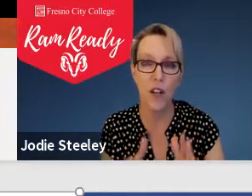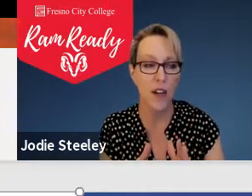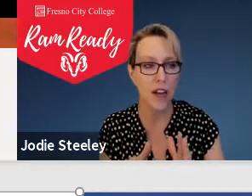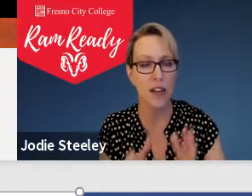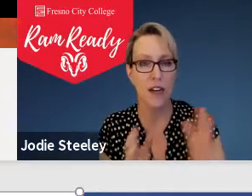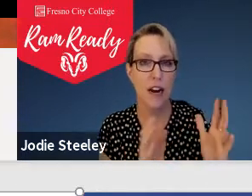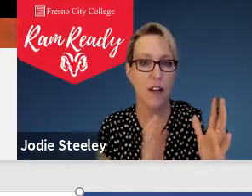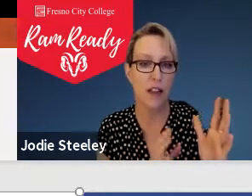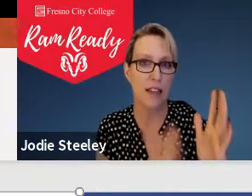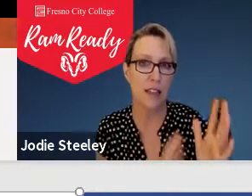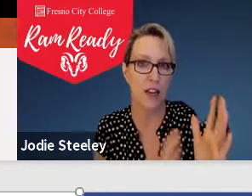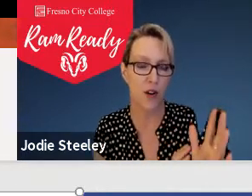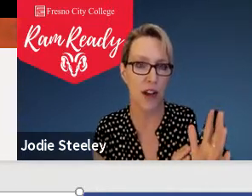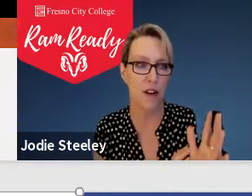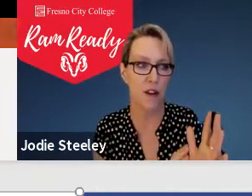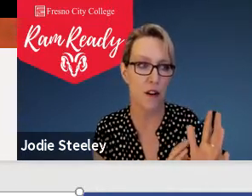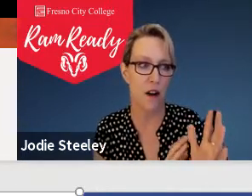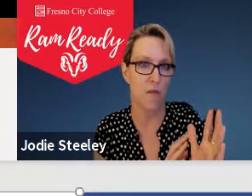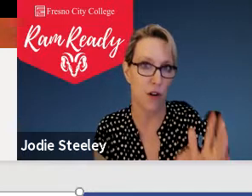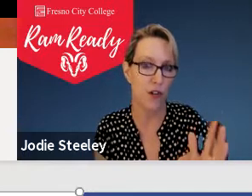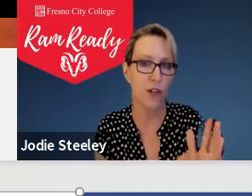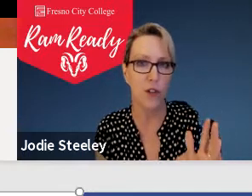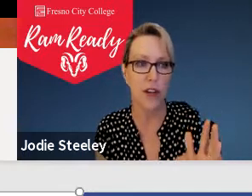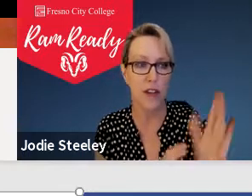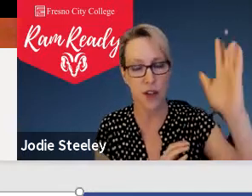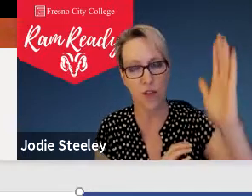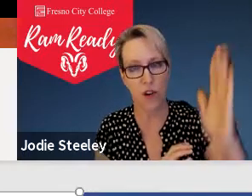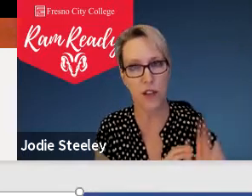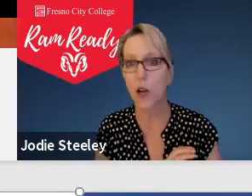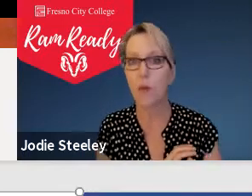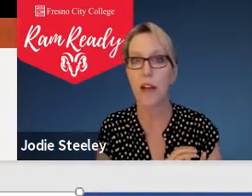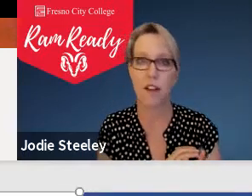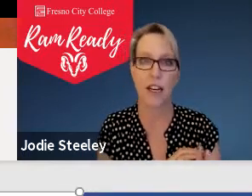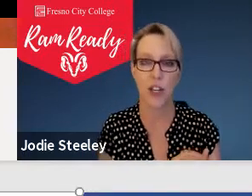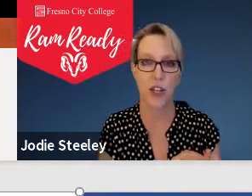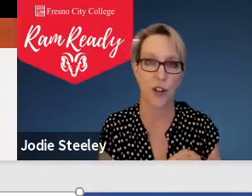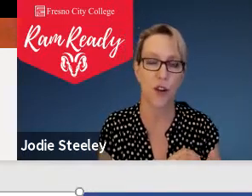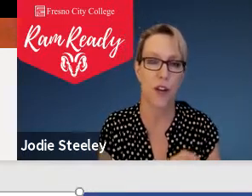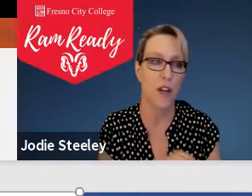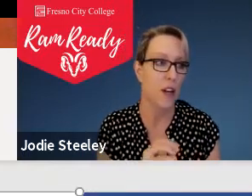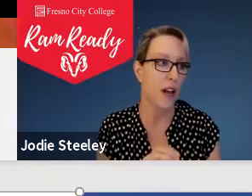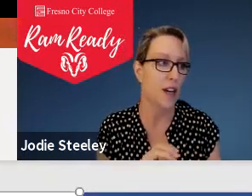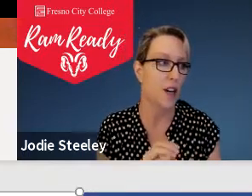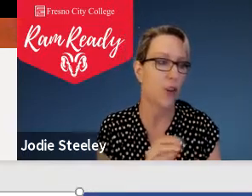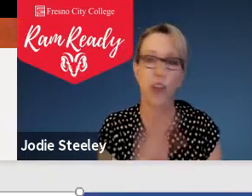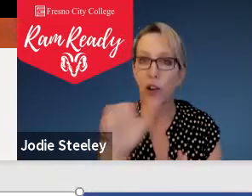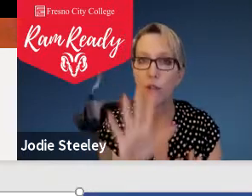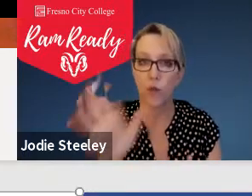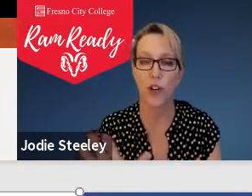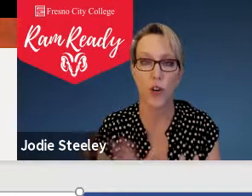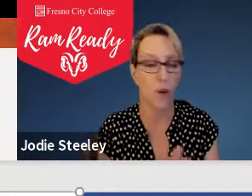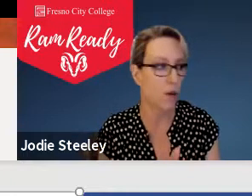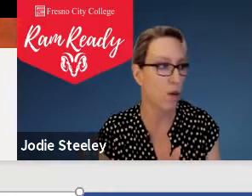default. And then in every class that you're in, or your students are in, it's over on the global navigation too. And we'll show